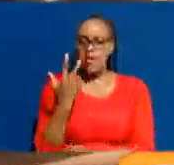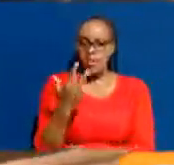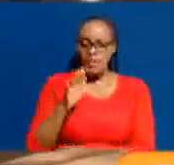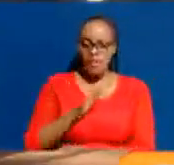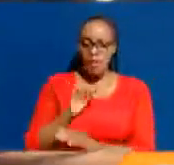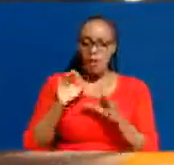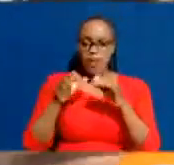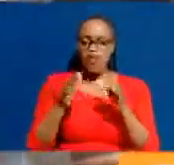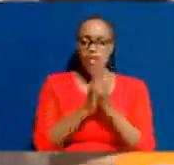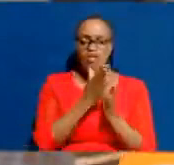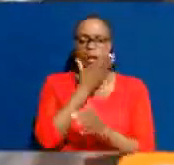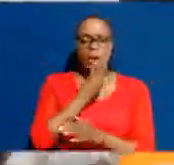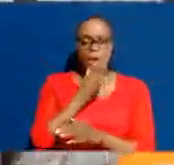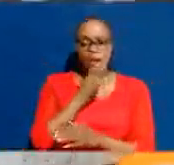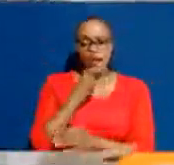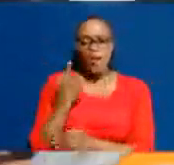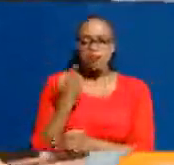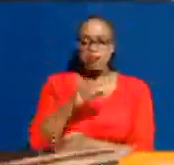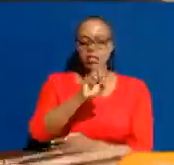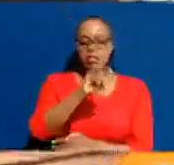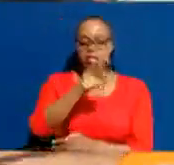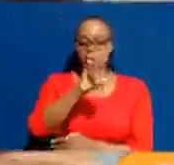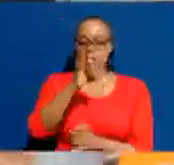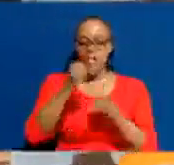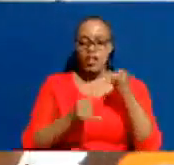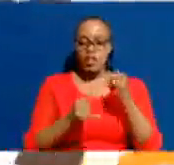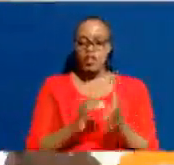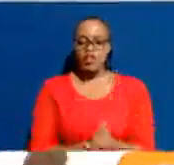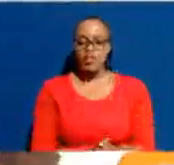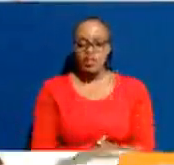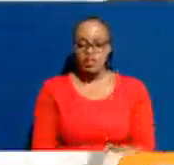women's category while the men reached the semis.